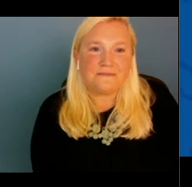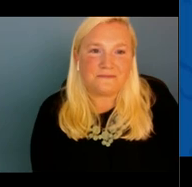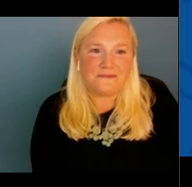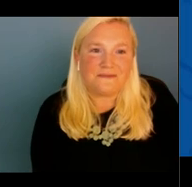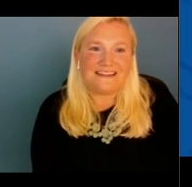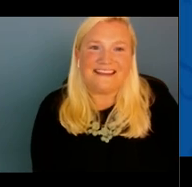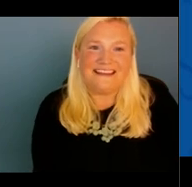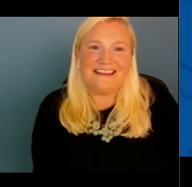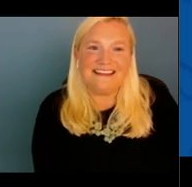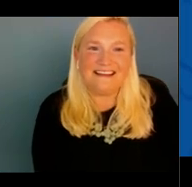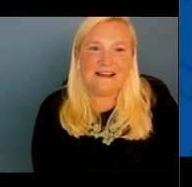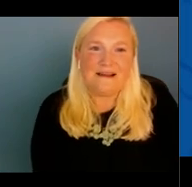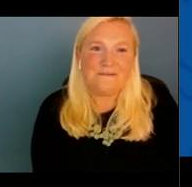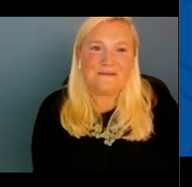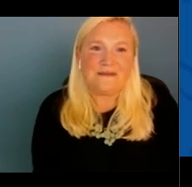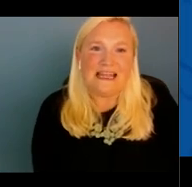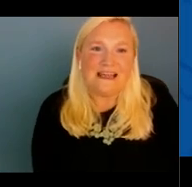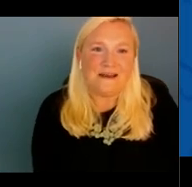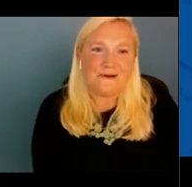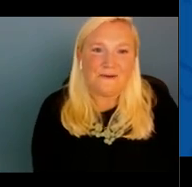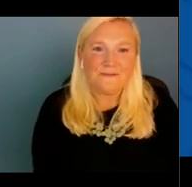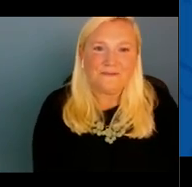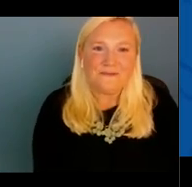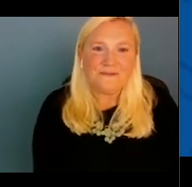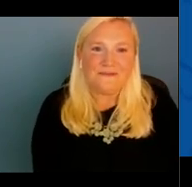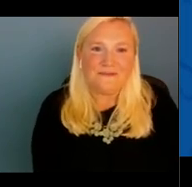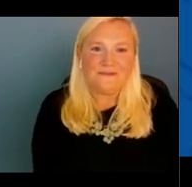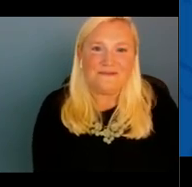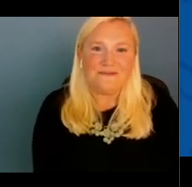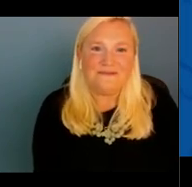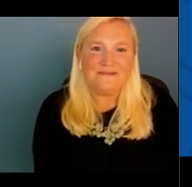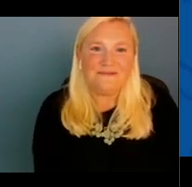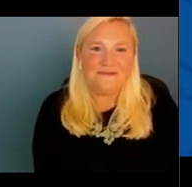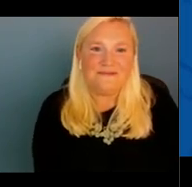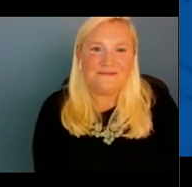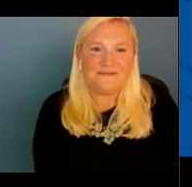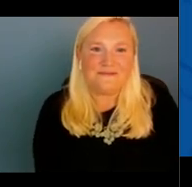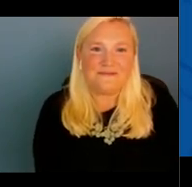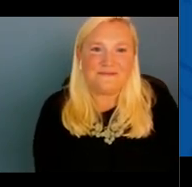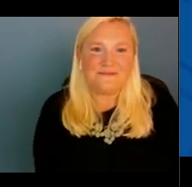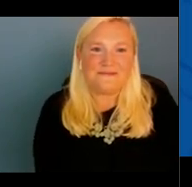diversity. Thank you so much. Thank you. Thank you, folks. Yeah, I appreciate it greatly. Thank you.